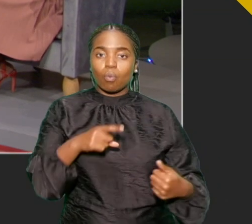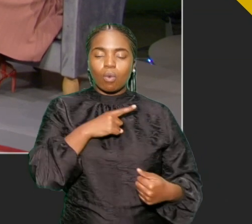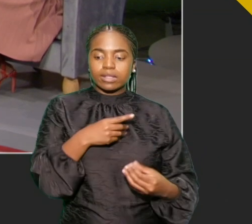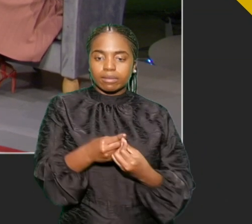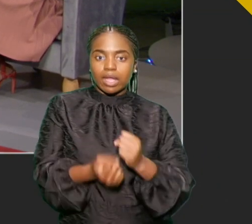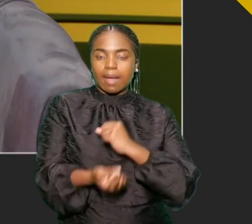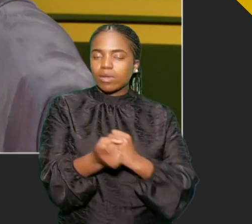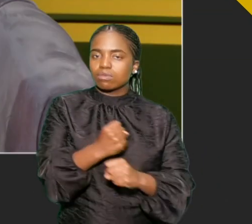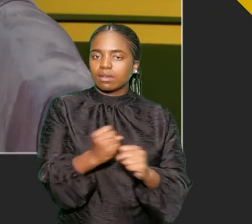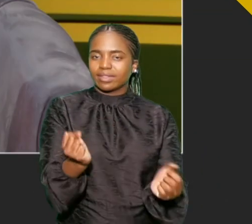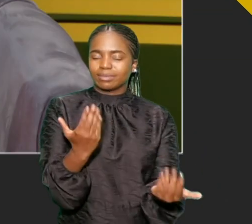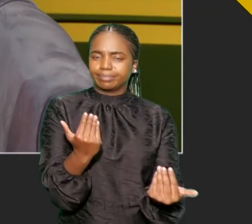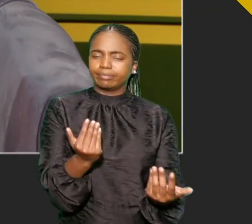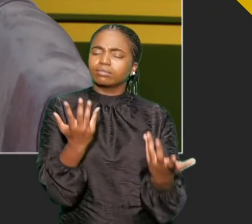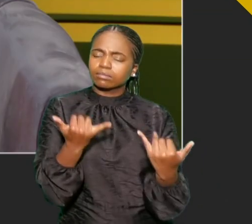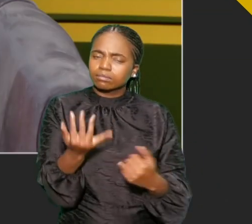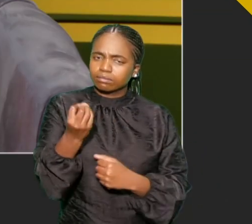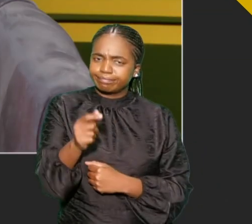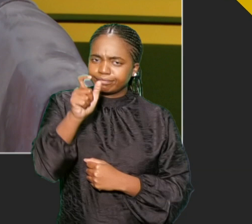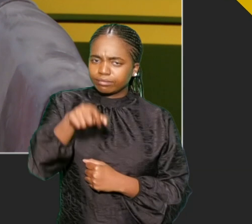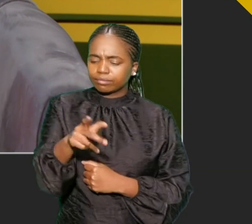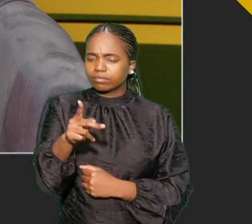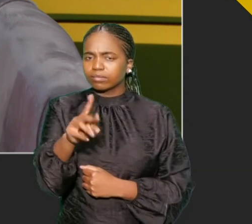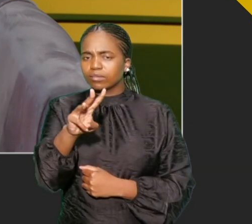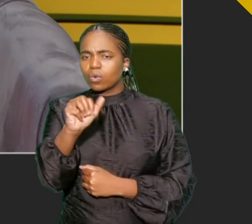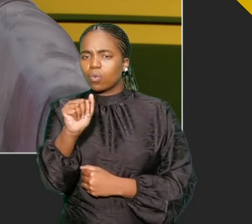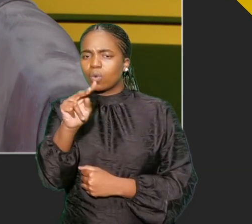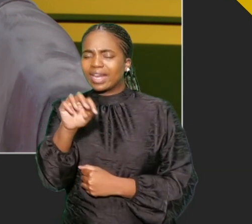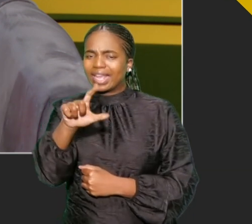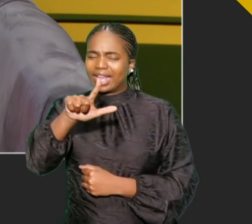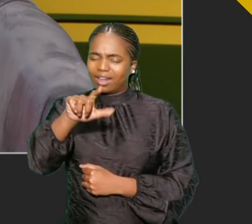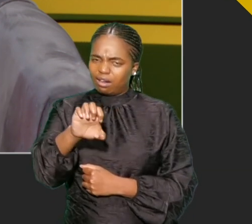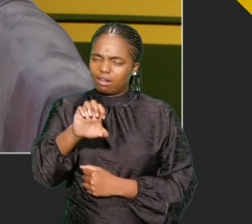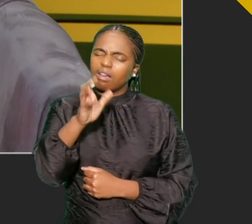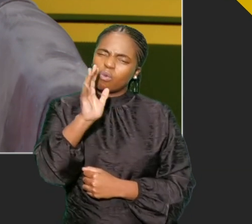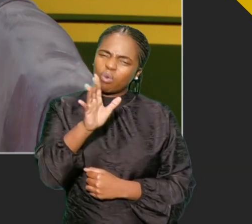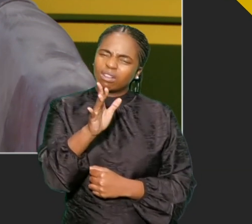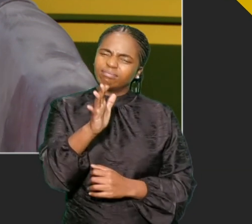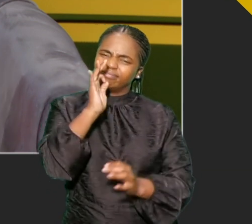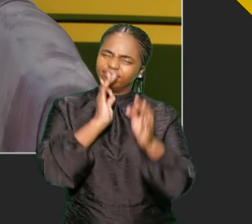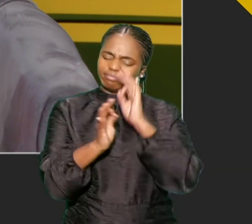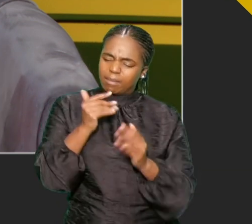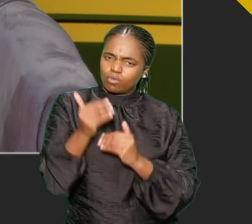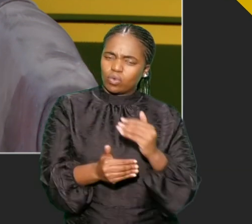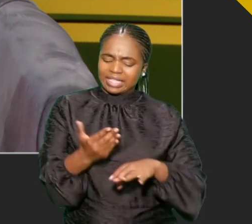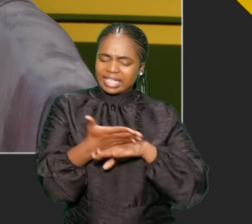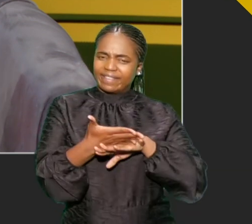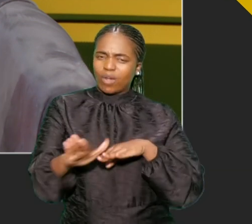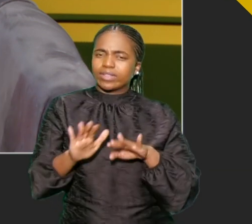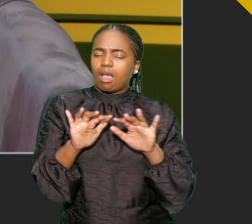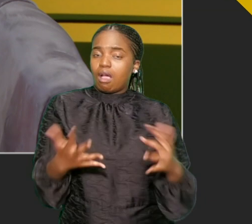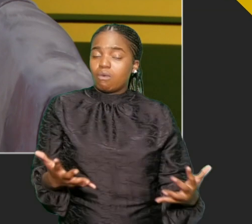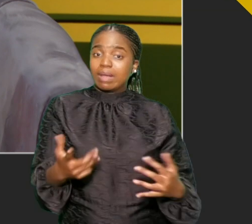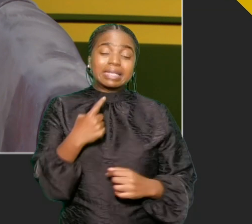your life. And right now we have a conversation with Kwanele Mbobo, who's going to explain to us the process of a divorce. You know, it's